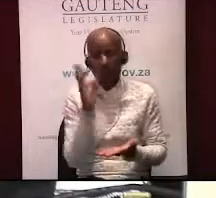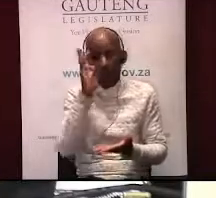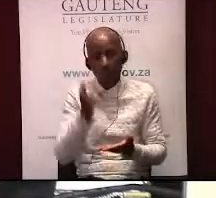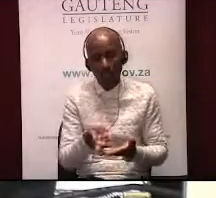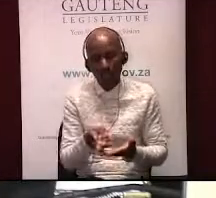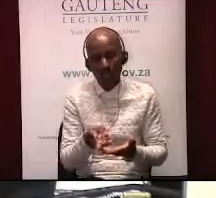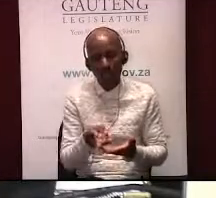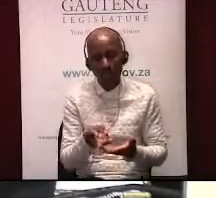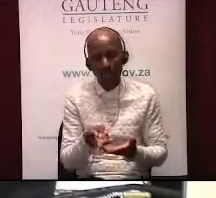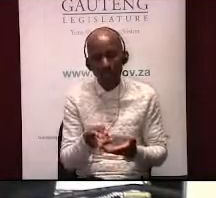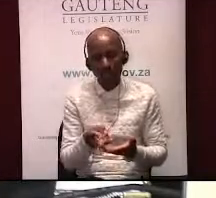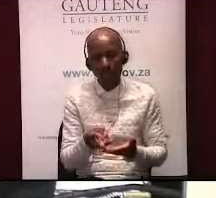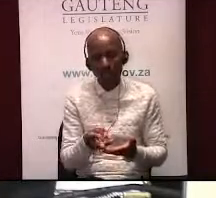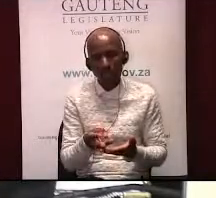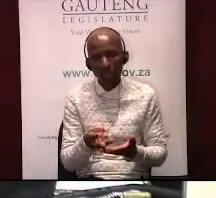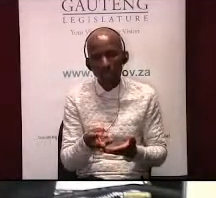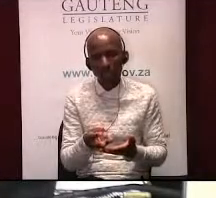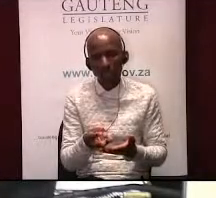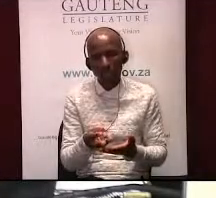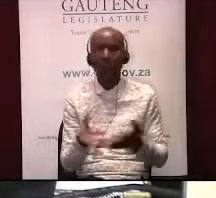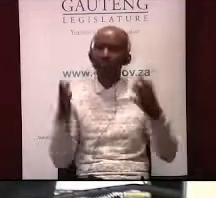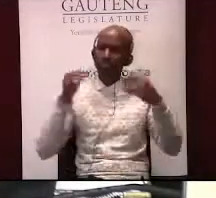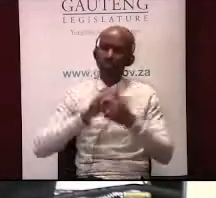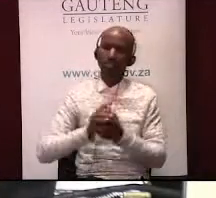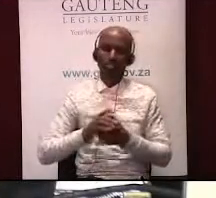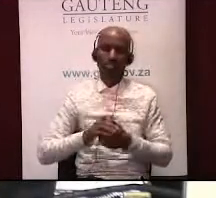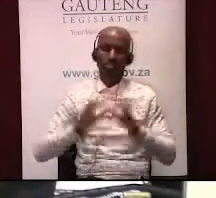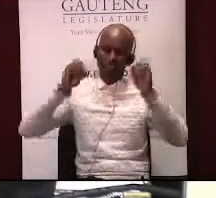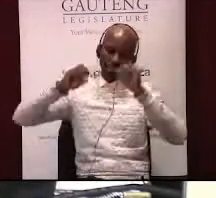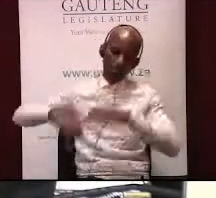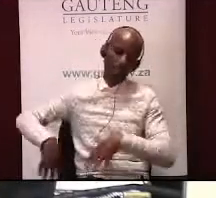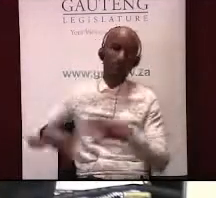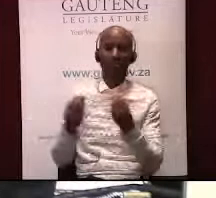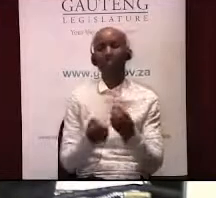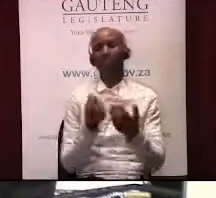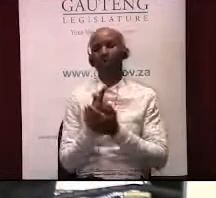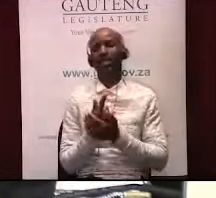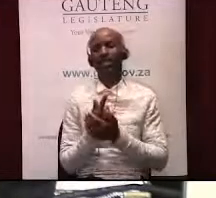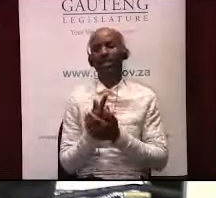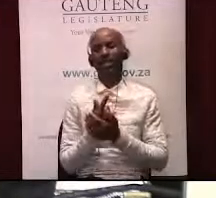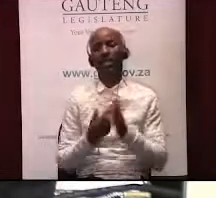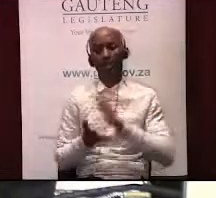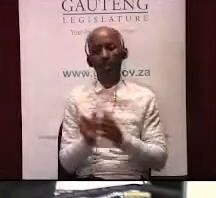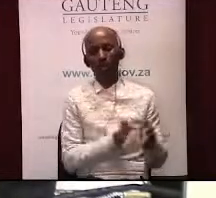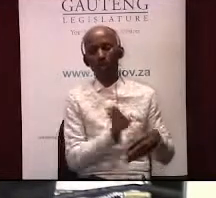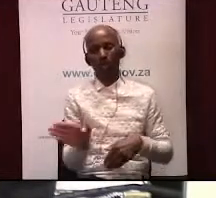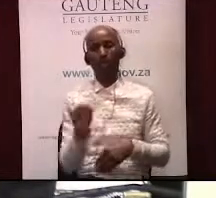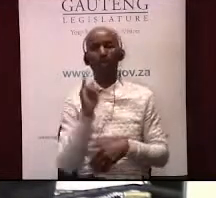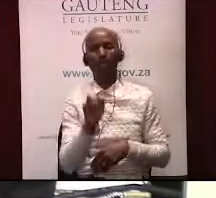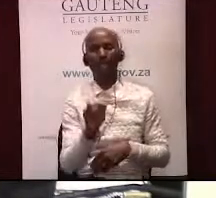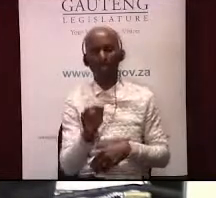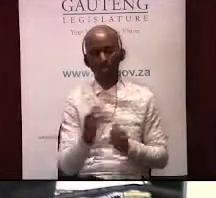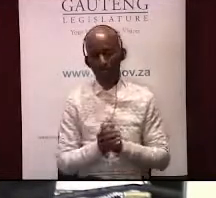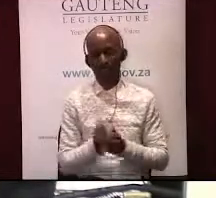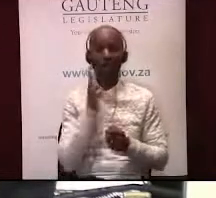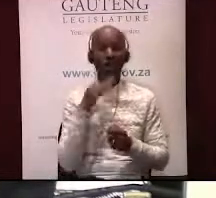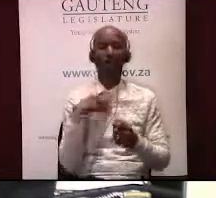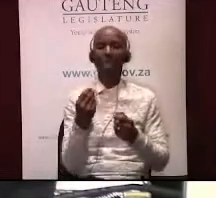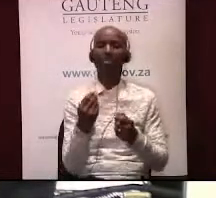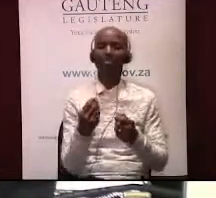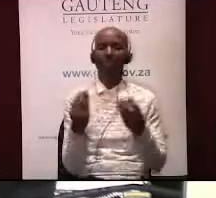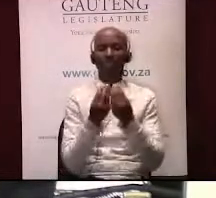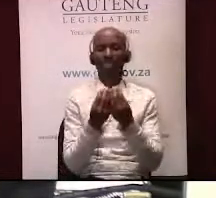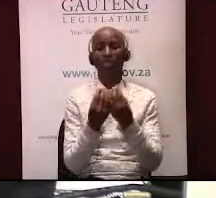to put our hands in the air and just give up and leave things to go astray when we do have the